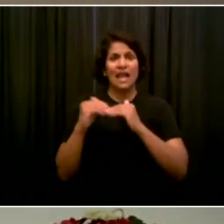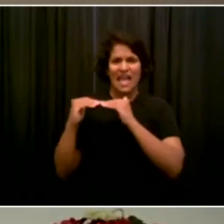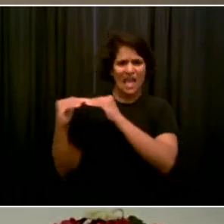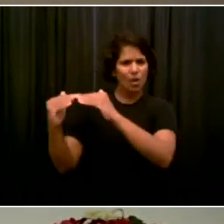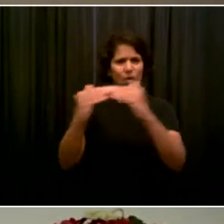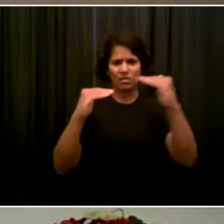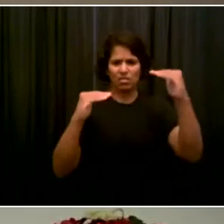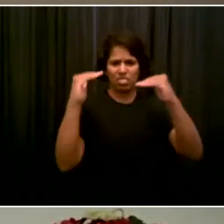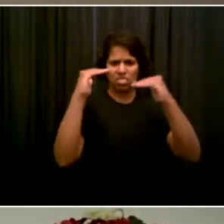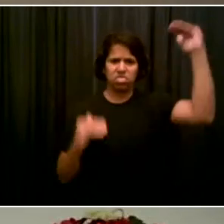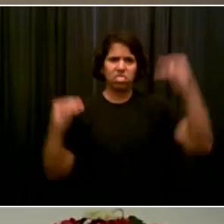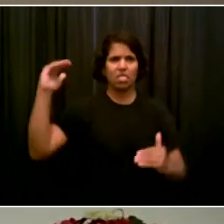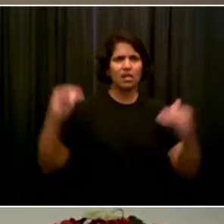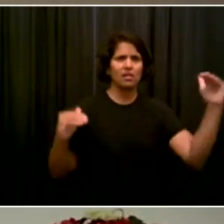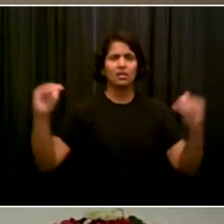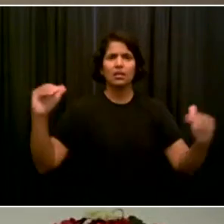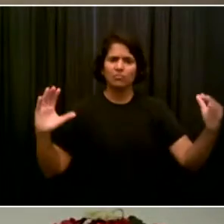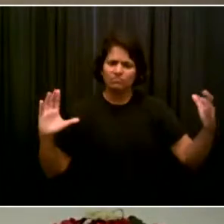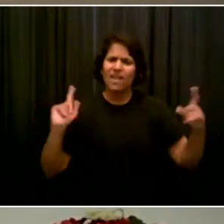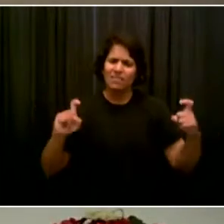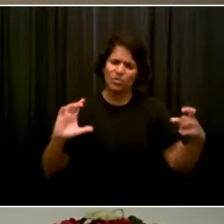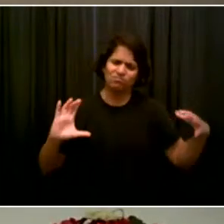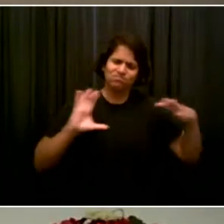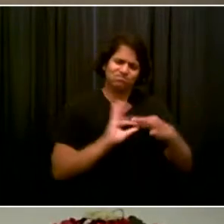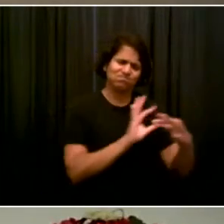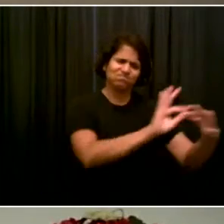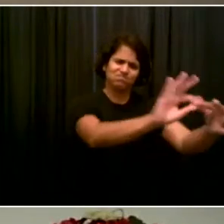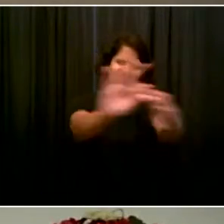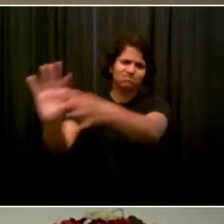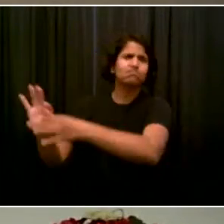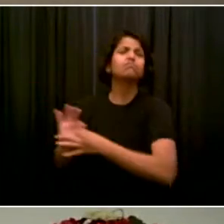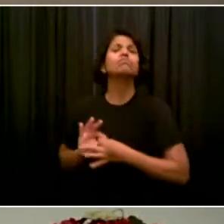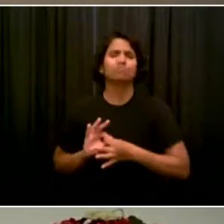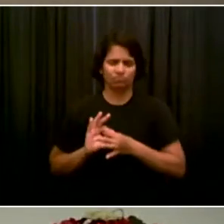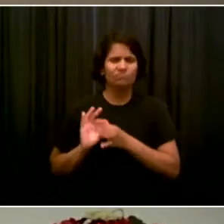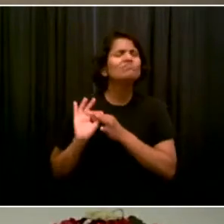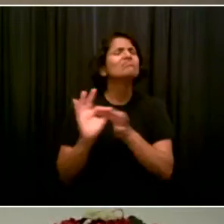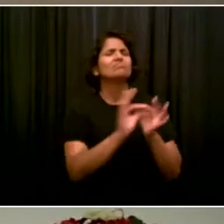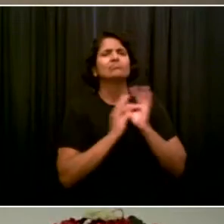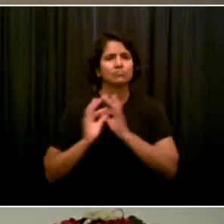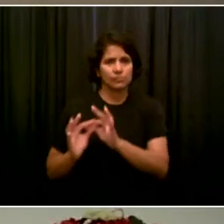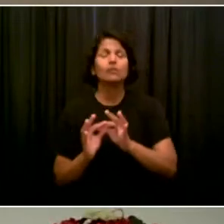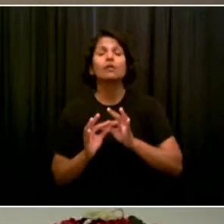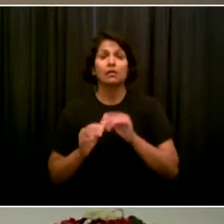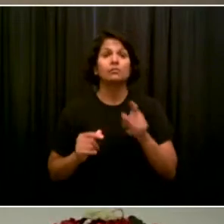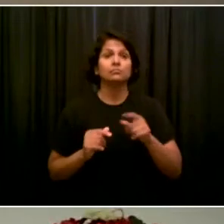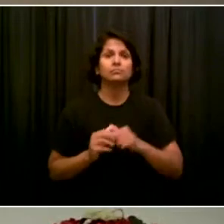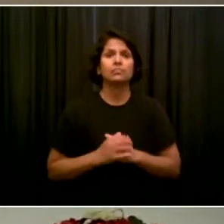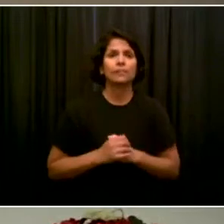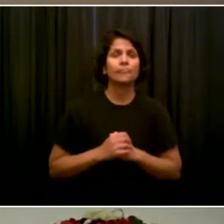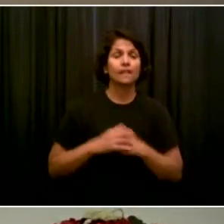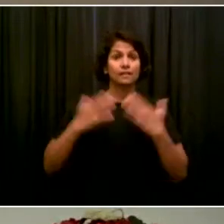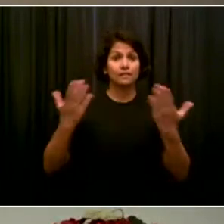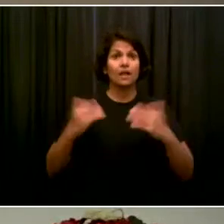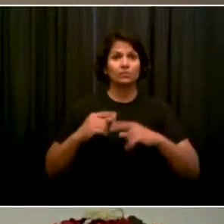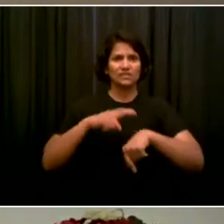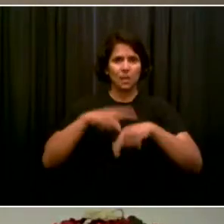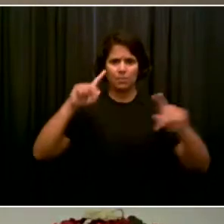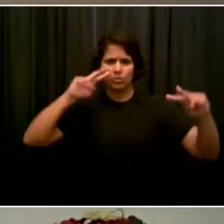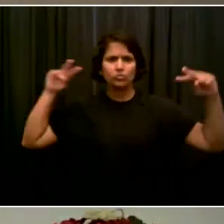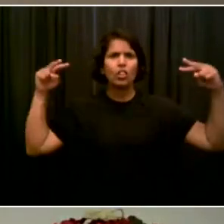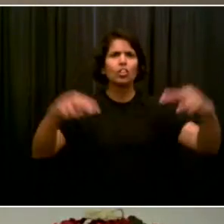the communities and the elected officials to heart and came up with an approach where the worst sections will get the much-needed repairs and